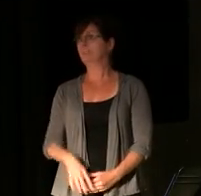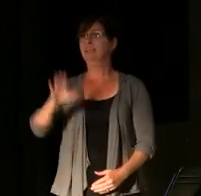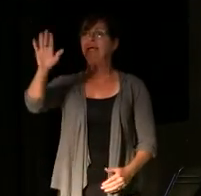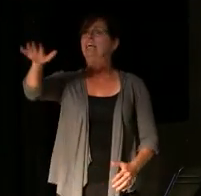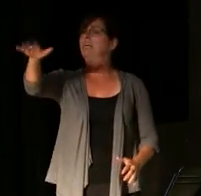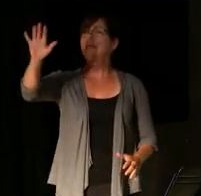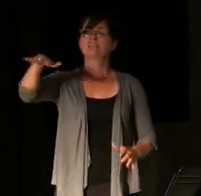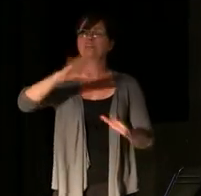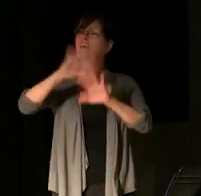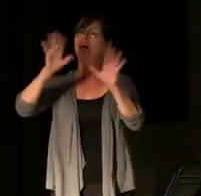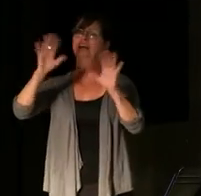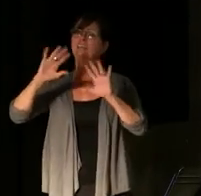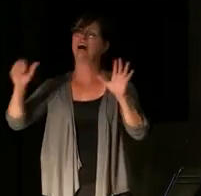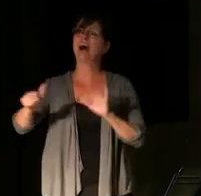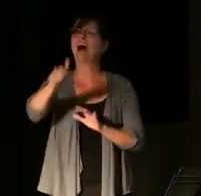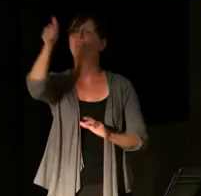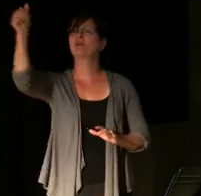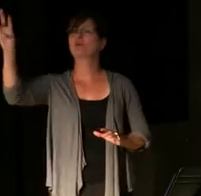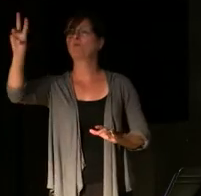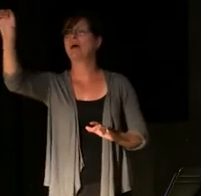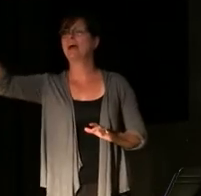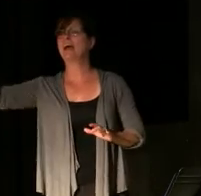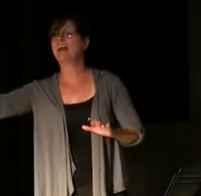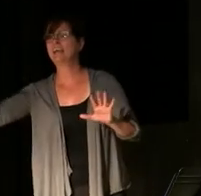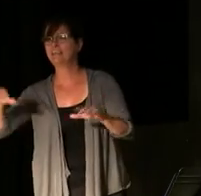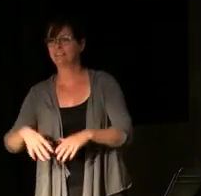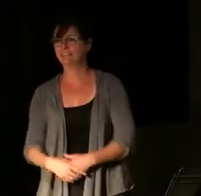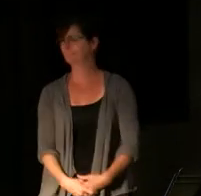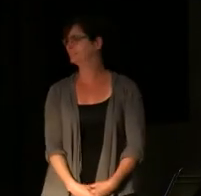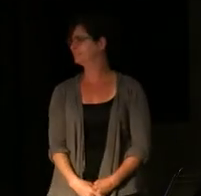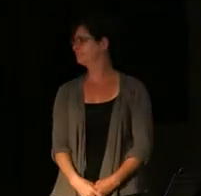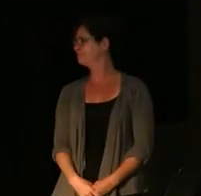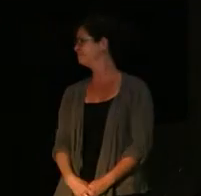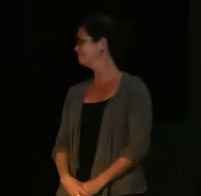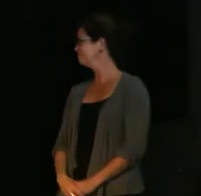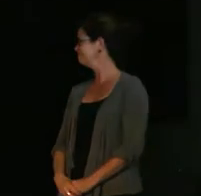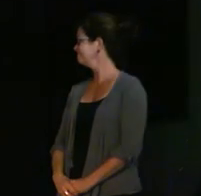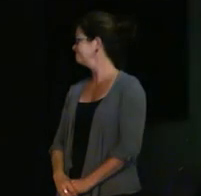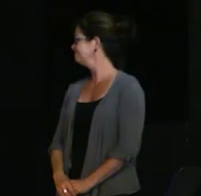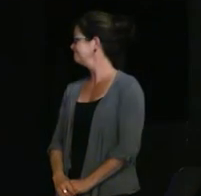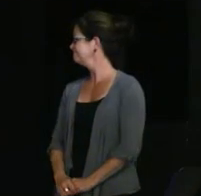Hey, Penny, it's the other right.